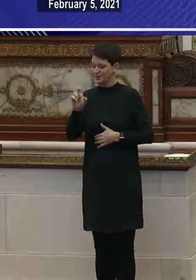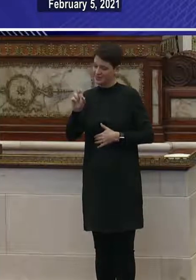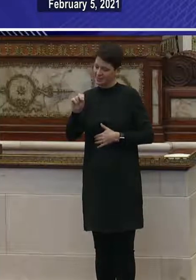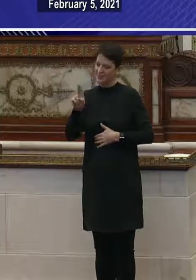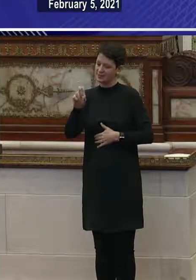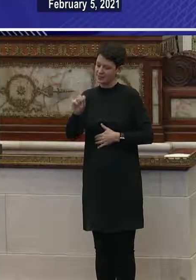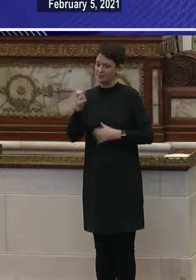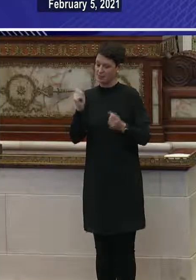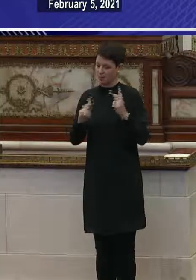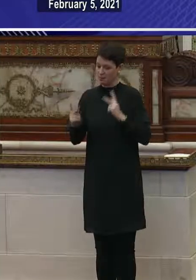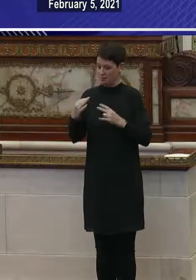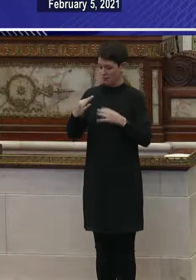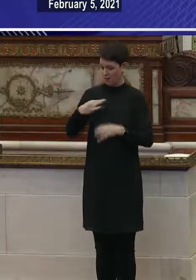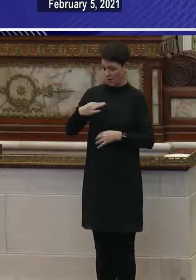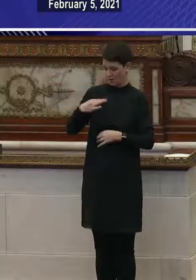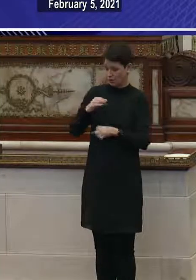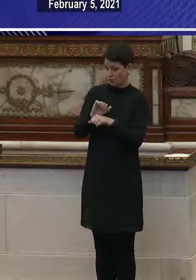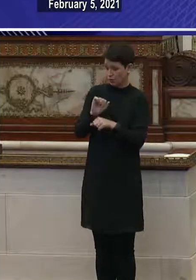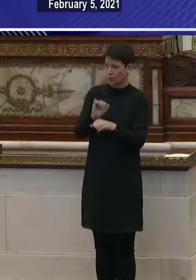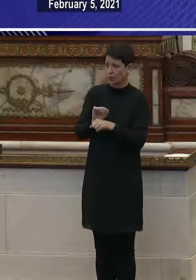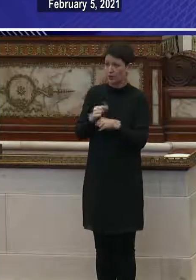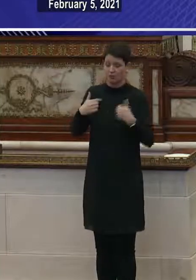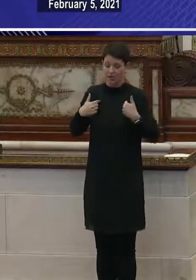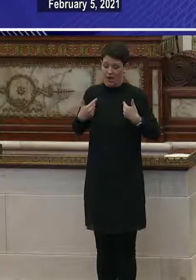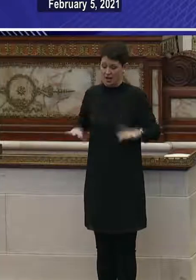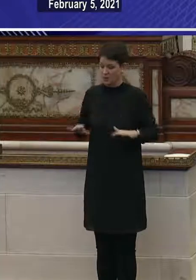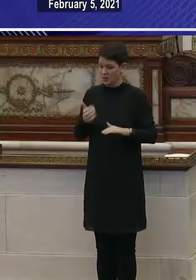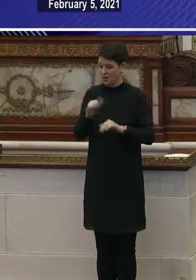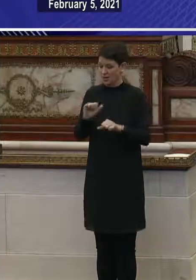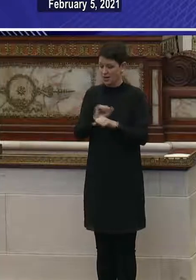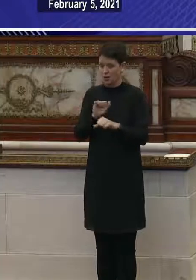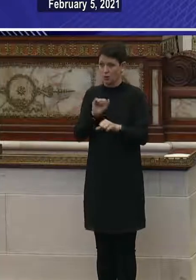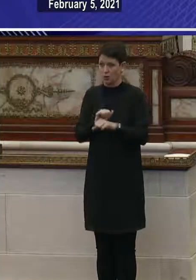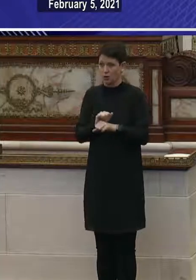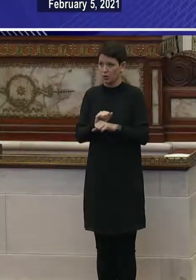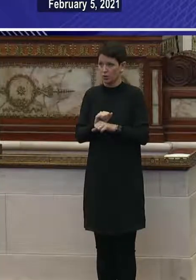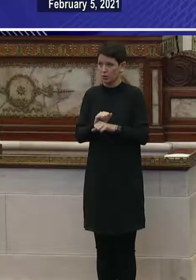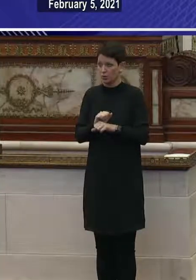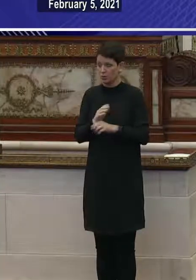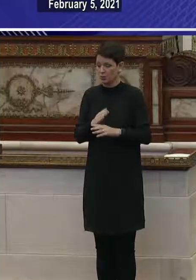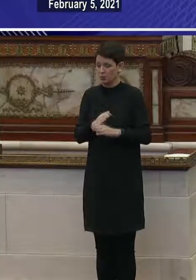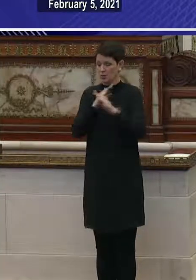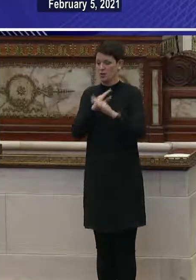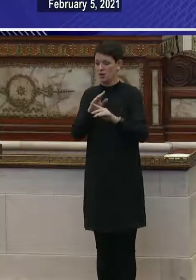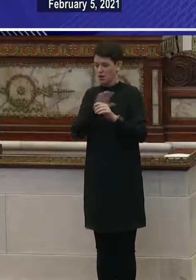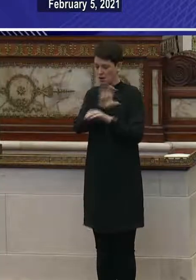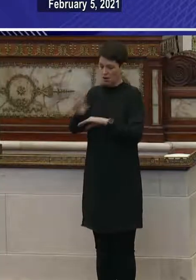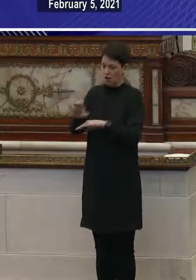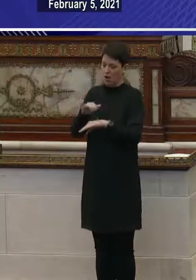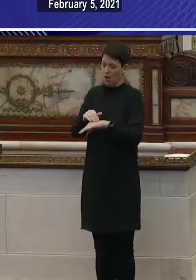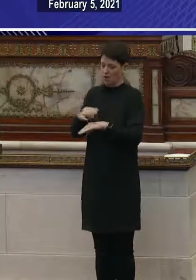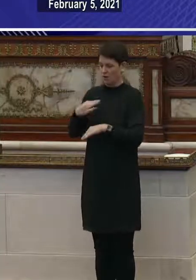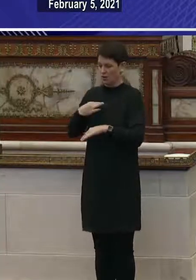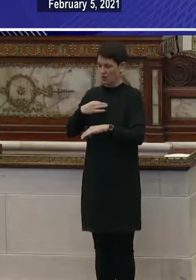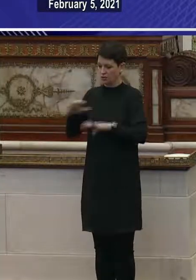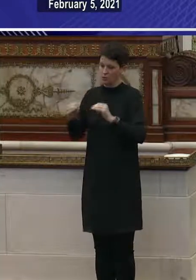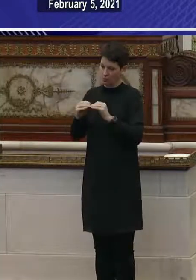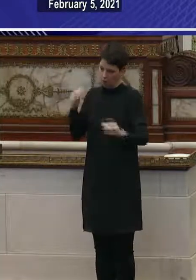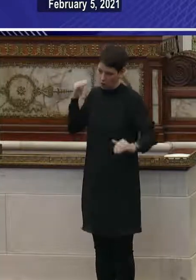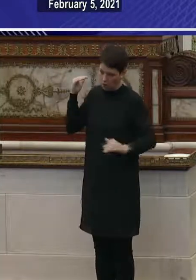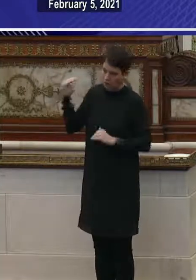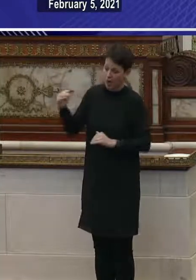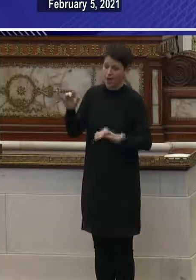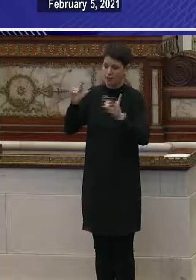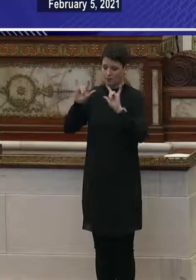doing volunteer work. And I don't want any effort to be beholden on volunteers going beyond the call of duty. I appreciate them, love